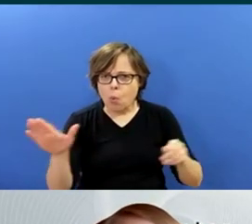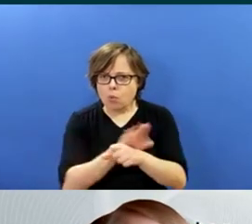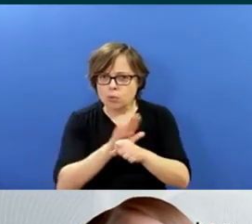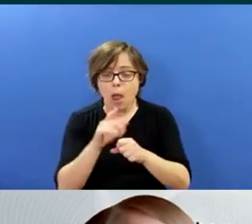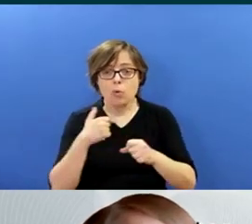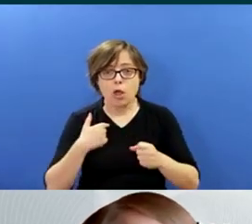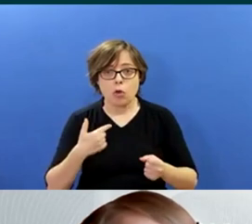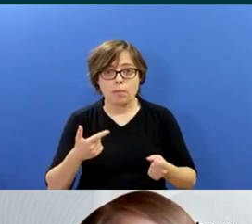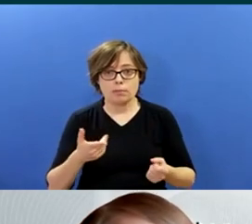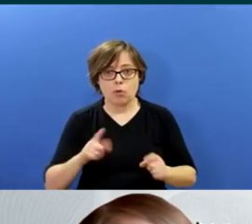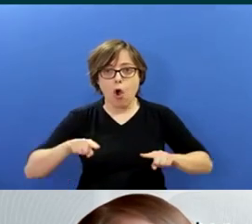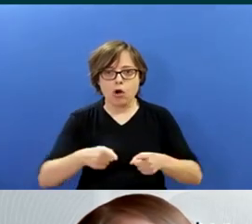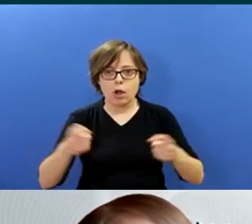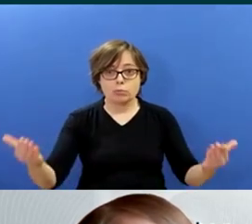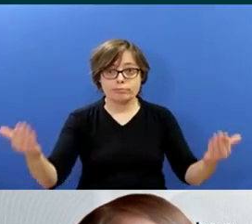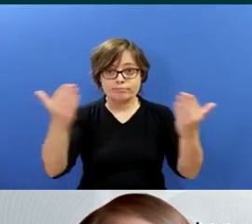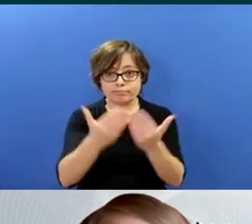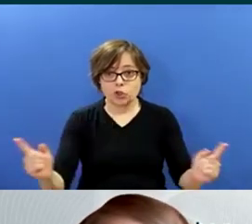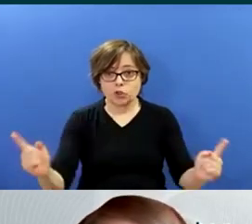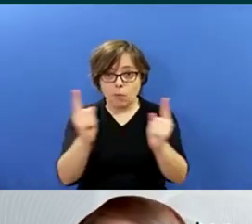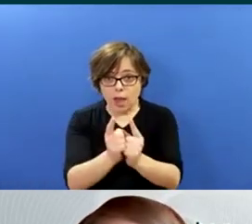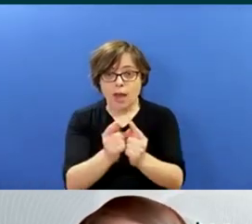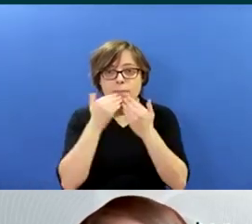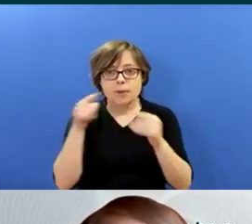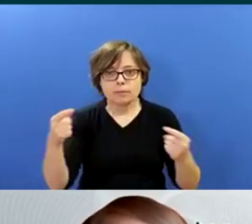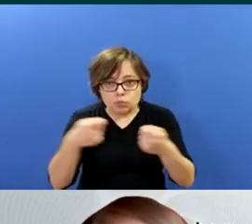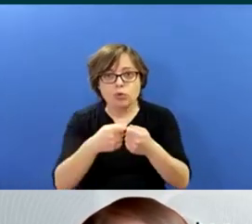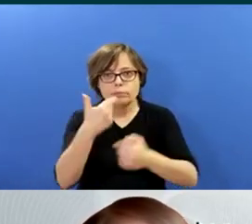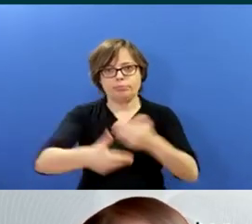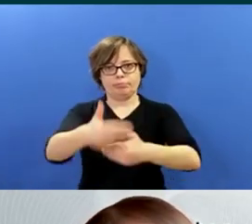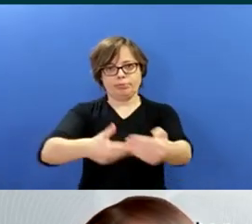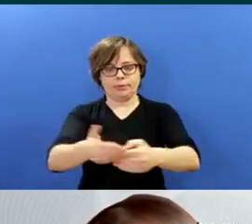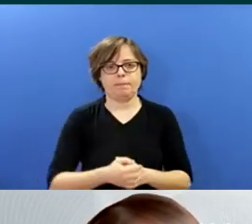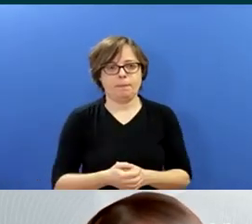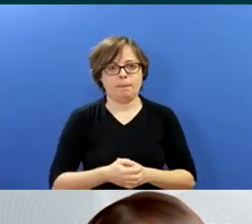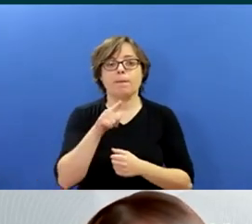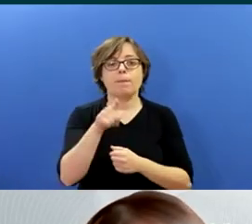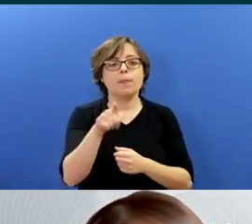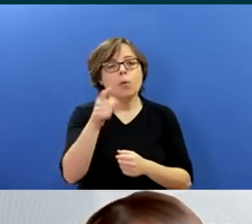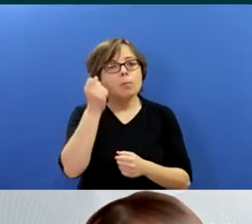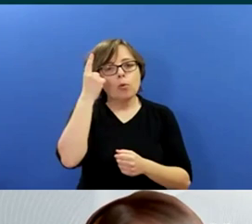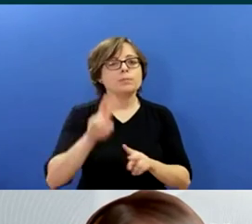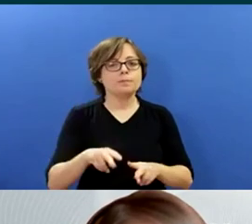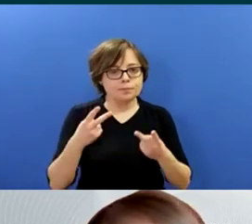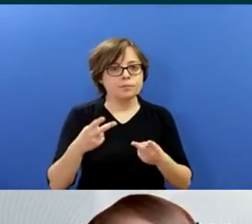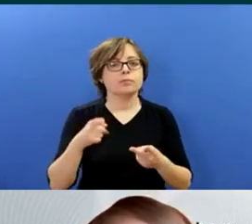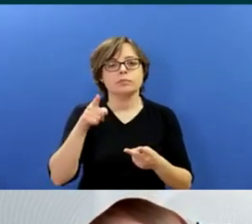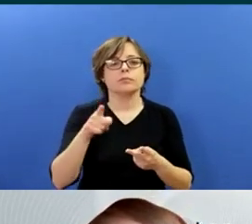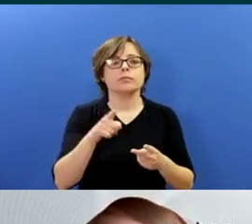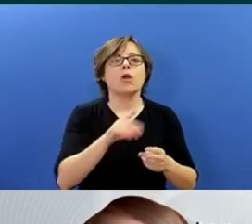This approach was developed as part of an applied research project and tested in 4 different cities and